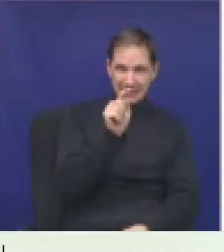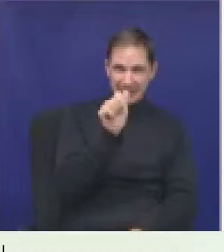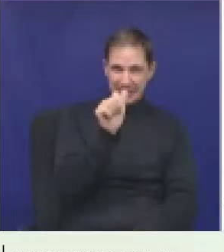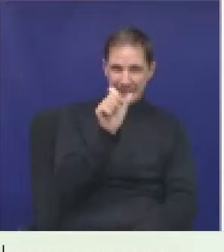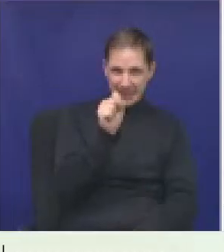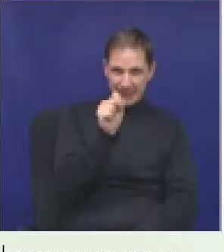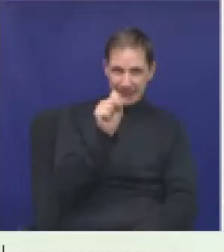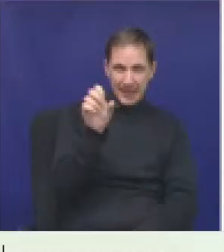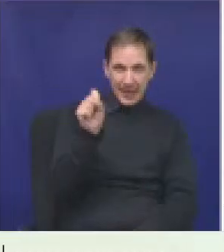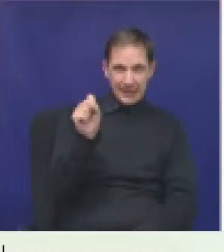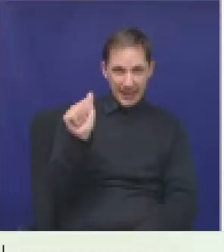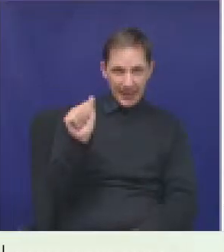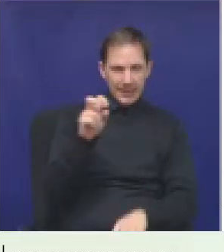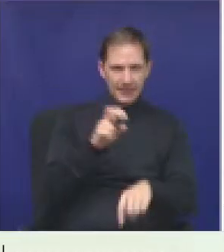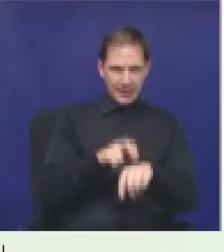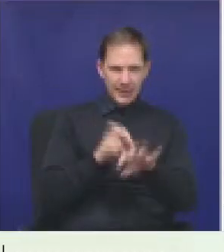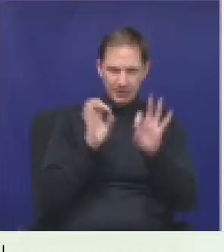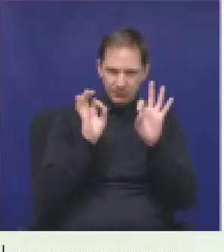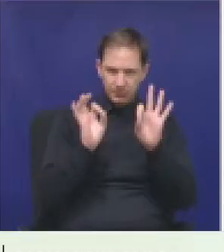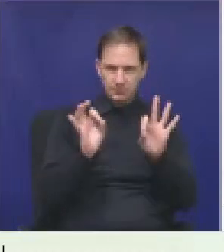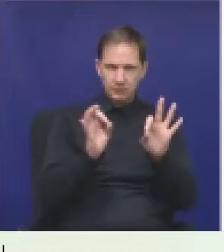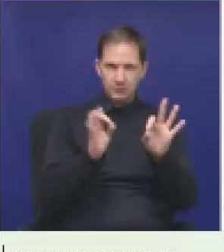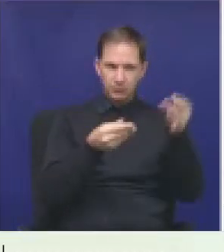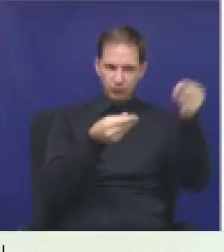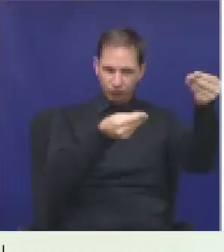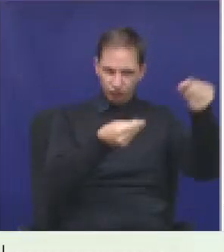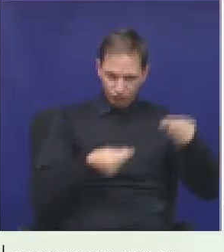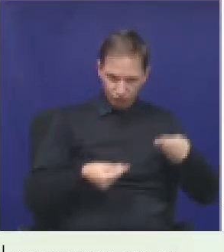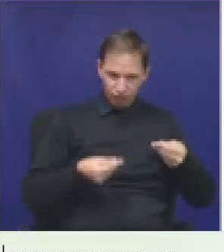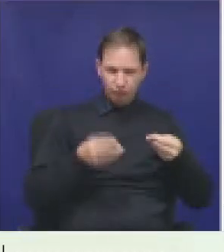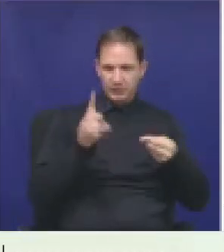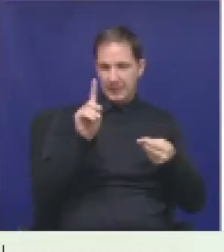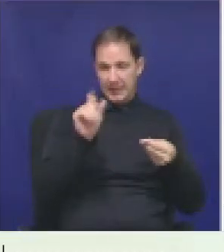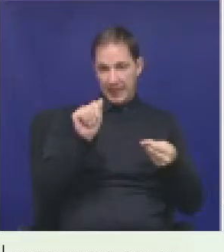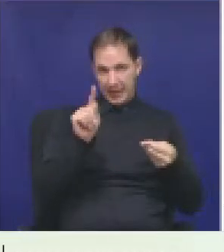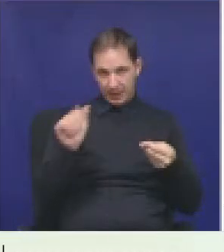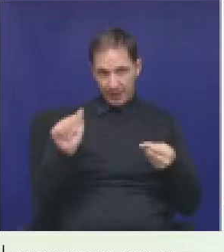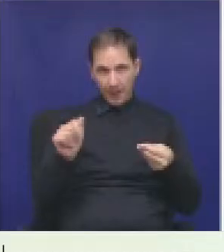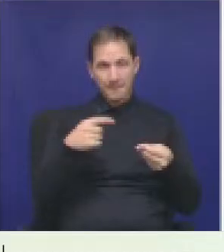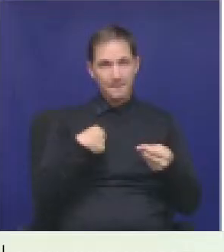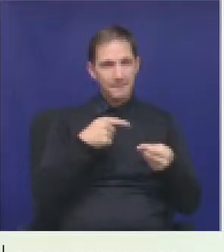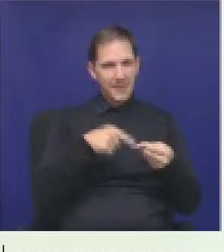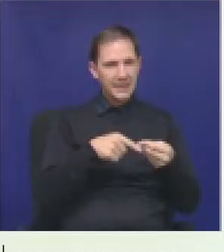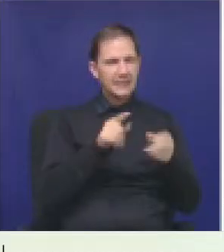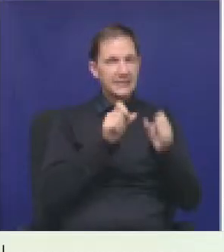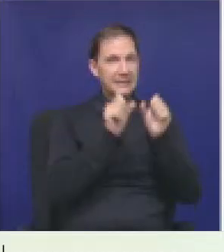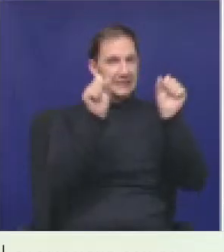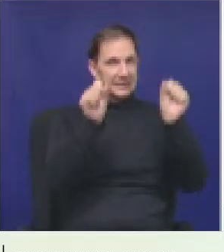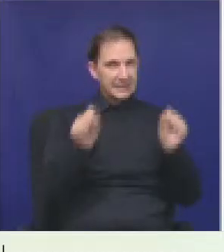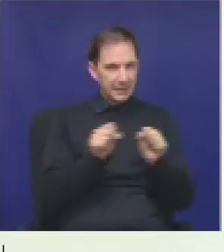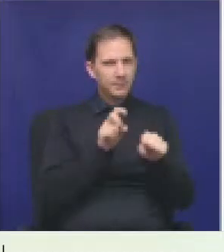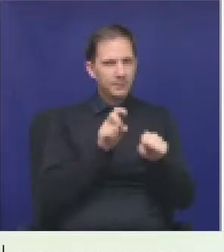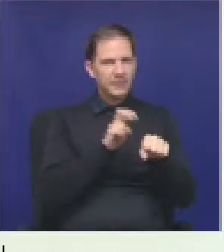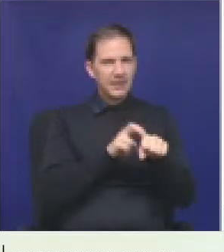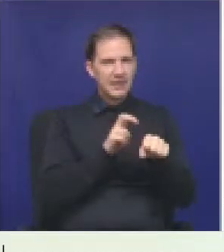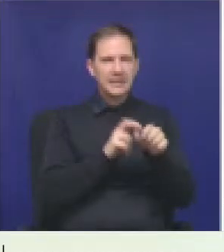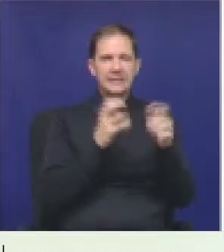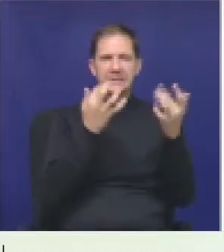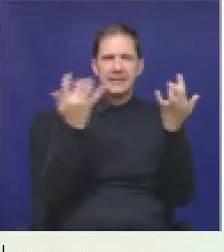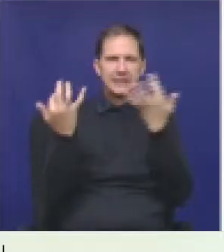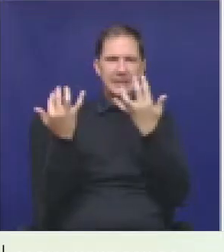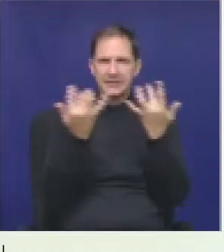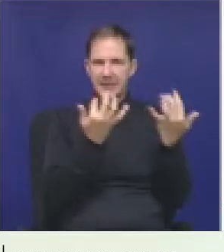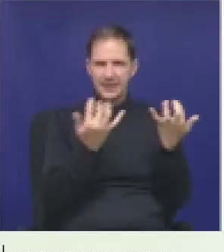produce credible statistical outputs, but the whole statistics ecosystem to also produce stats, as they also have an